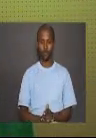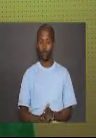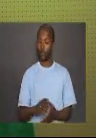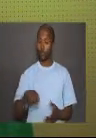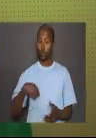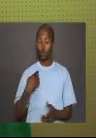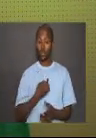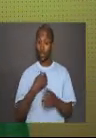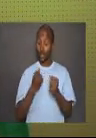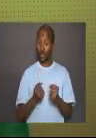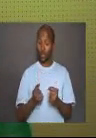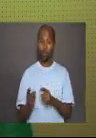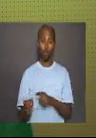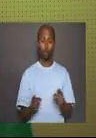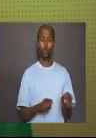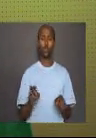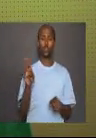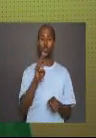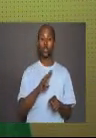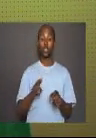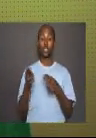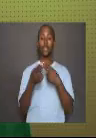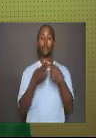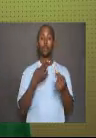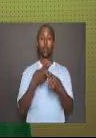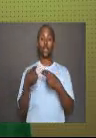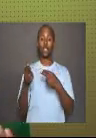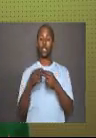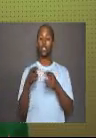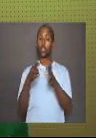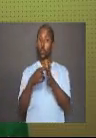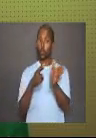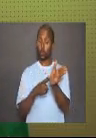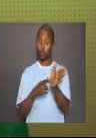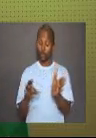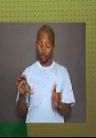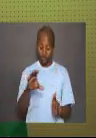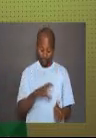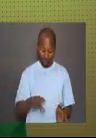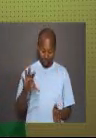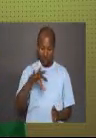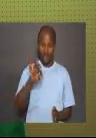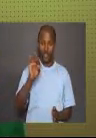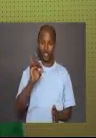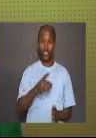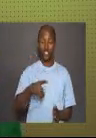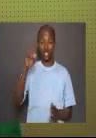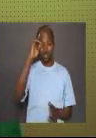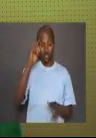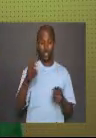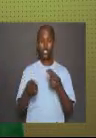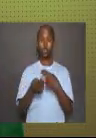We can also use the product rule to find the derivatives of the products